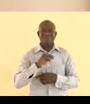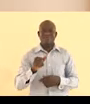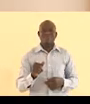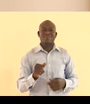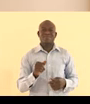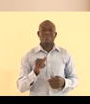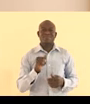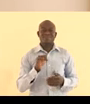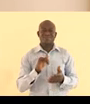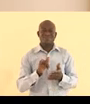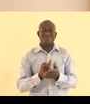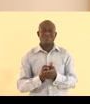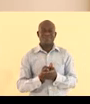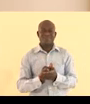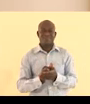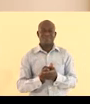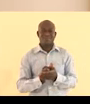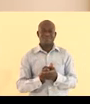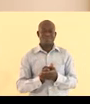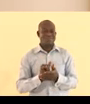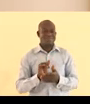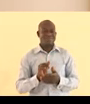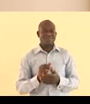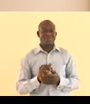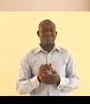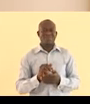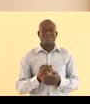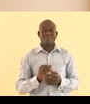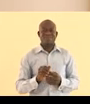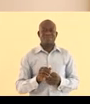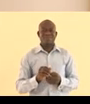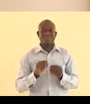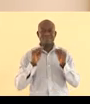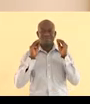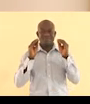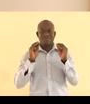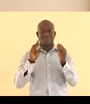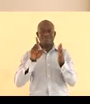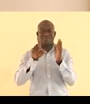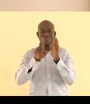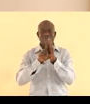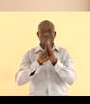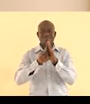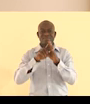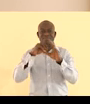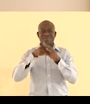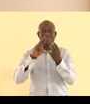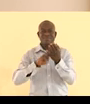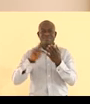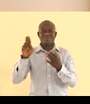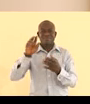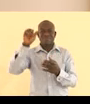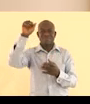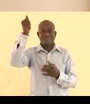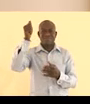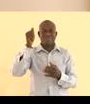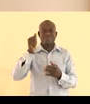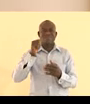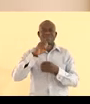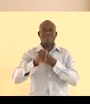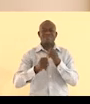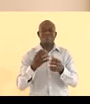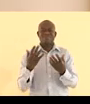been... You have? I have taught law for over 10 years now in the university. And I have stuck to my